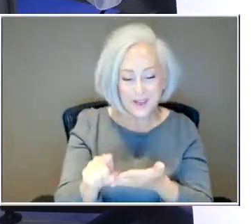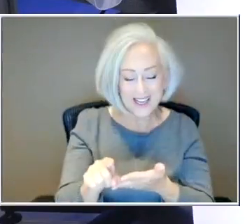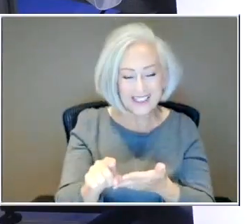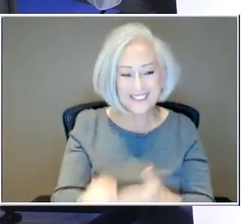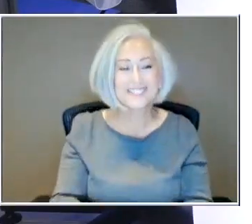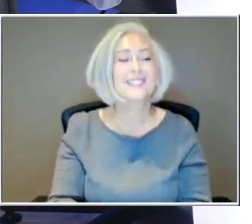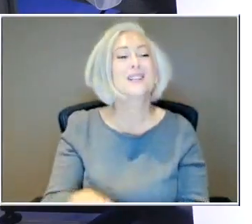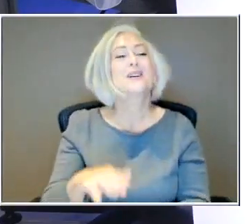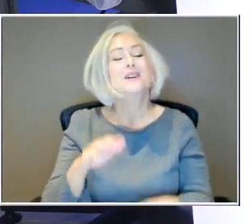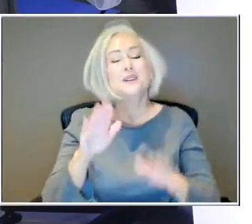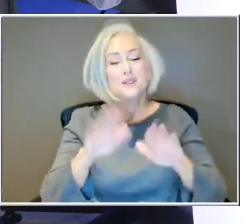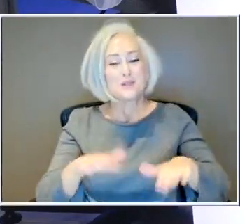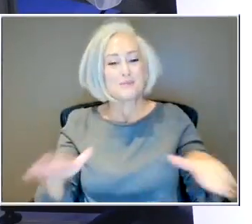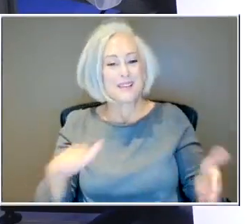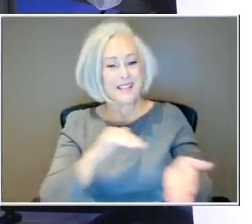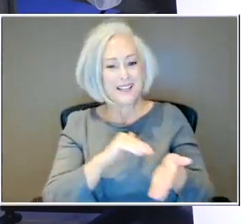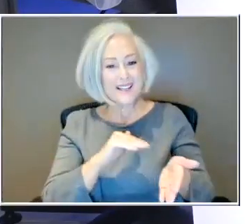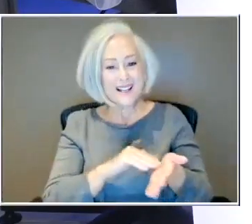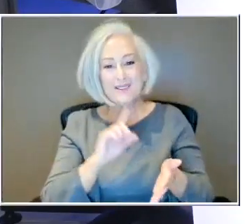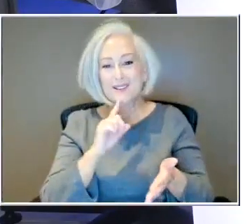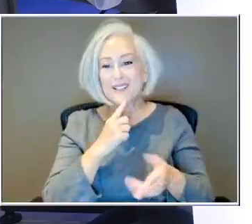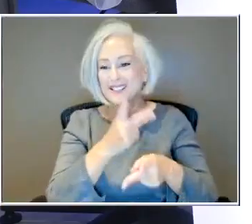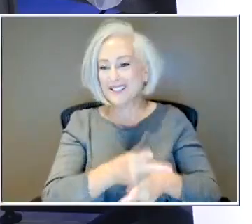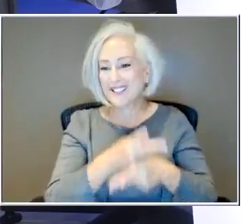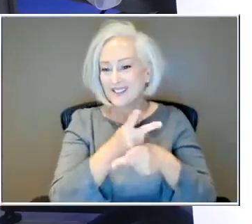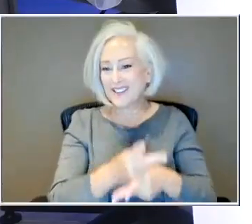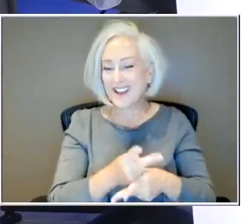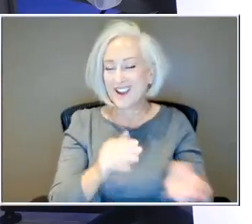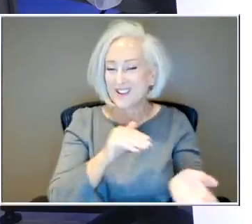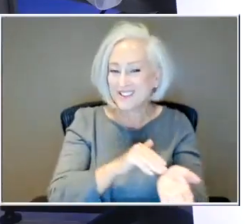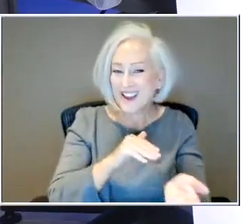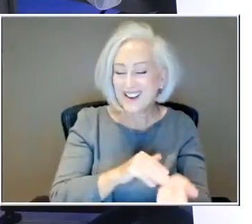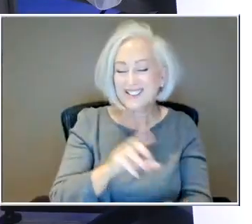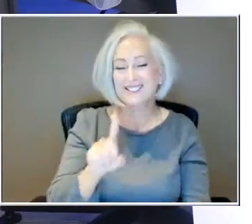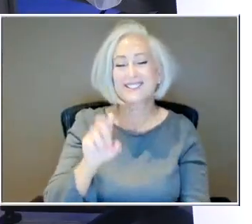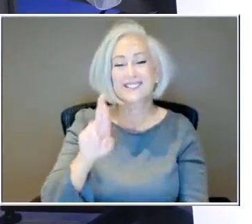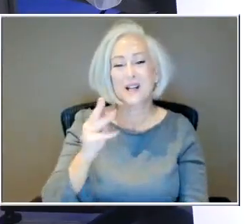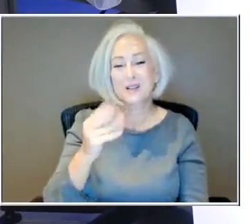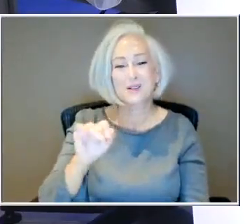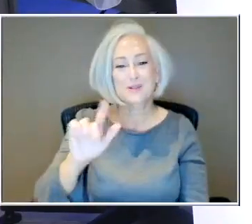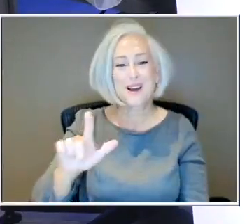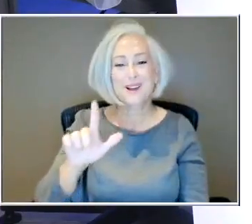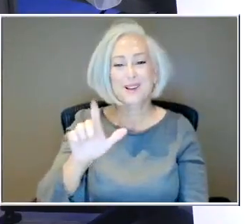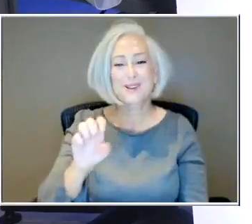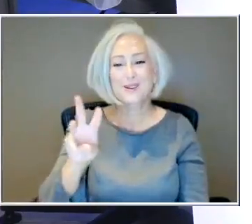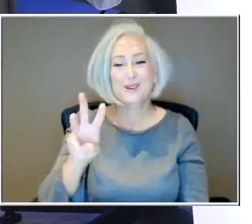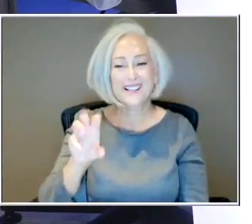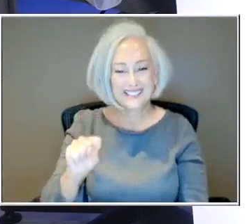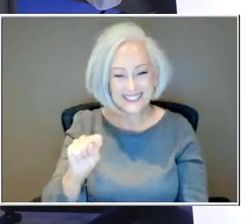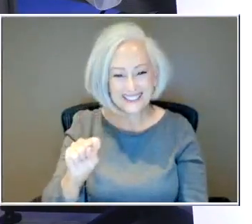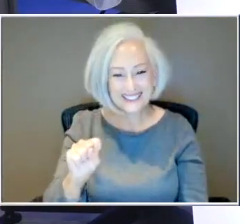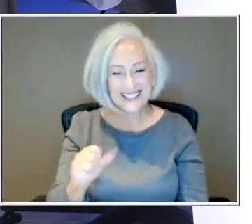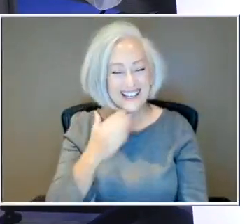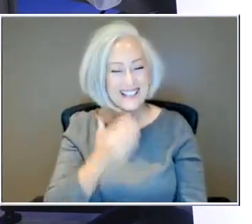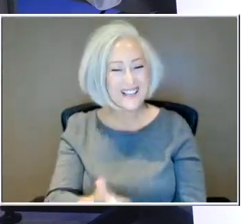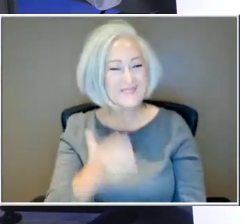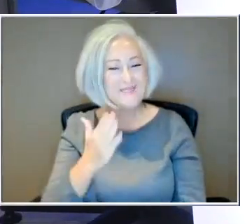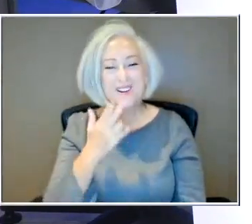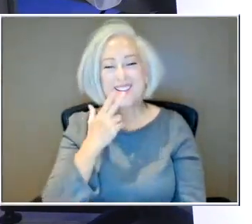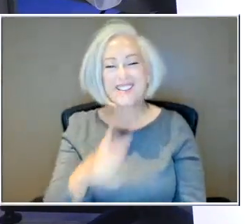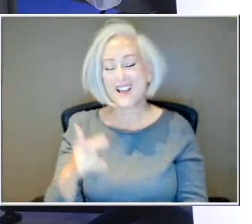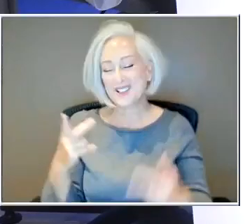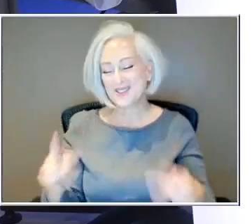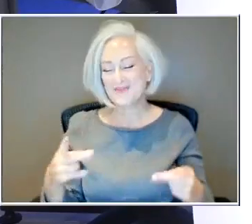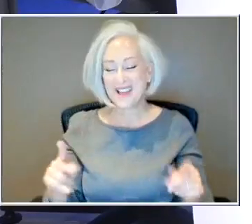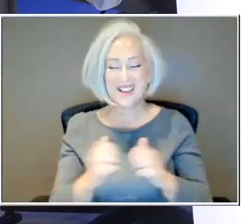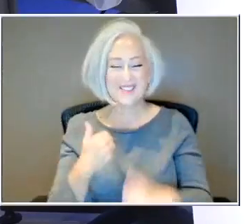Intensive Care, Dr. Michael Lewis. Hi. Hello. Good morning. Good morning. Good morning. Thanks for playing along. You bet. He's